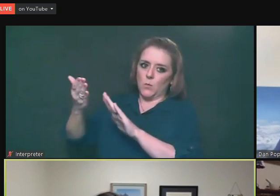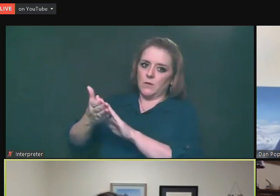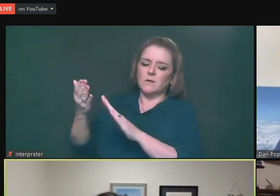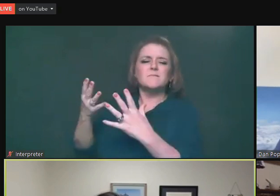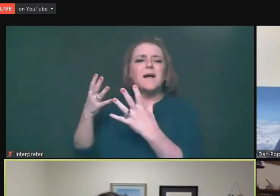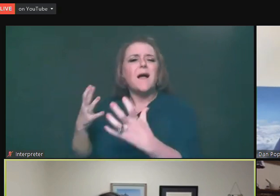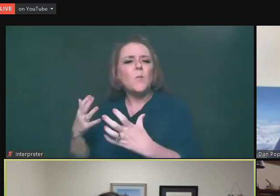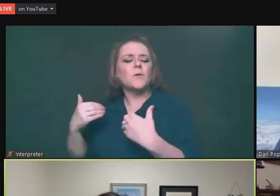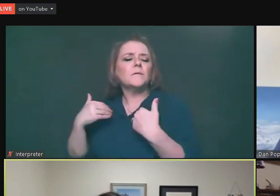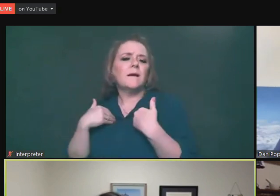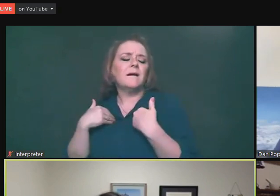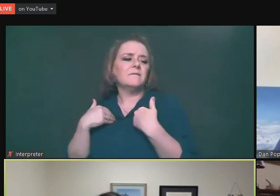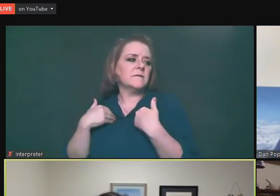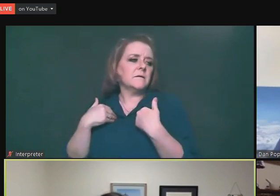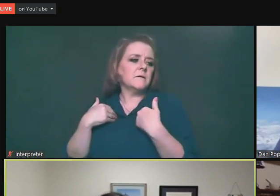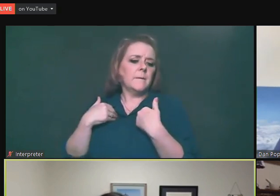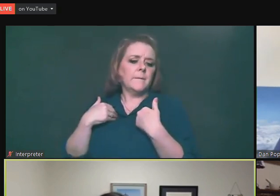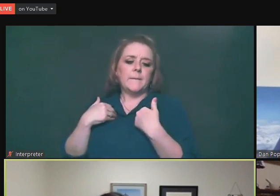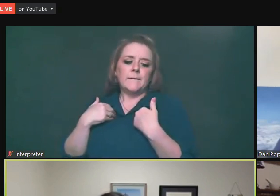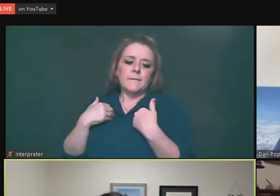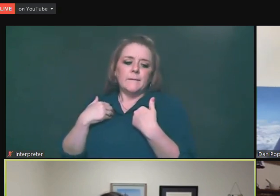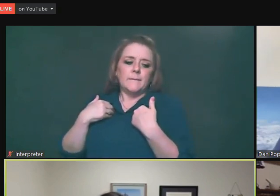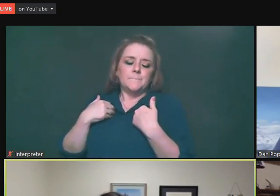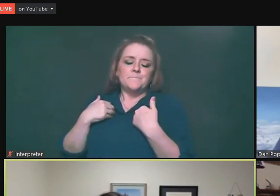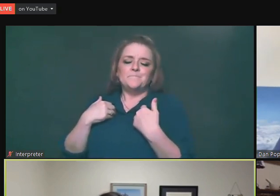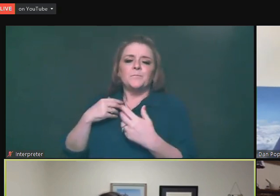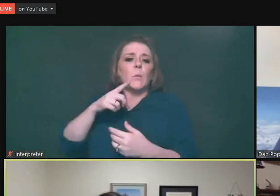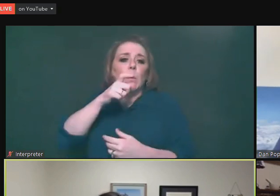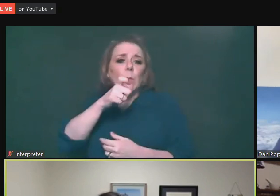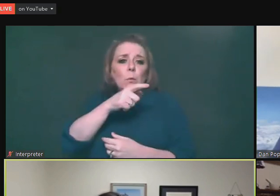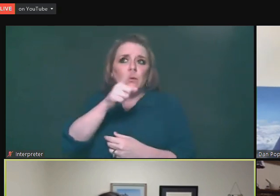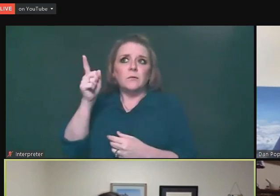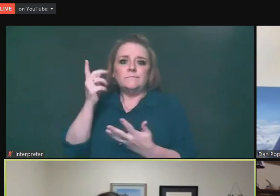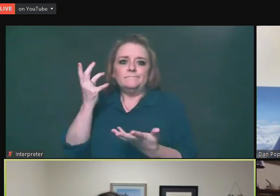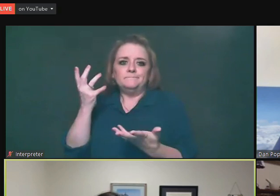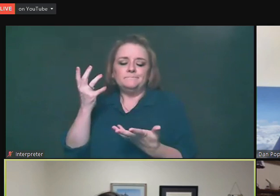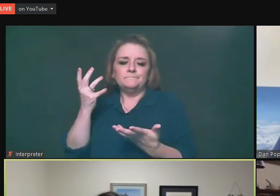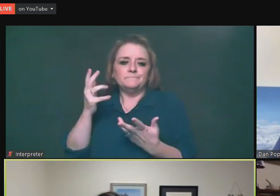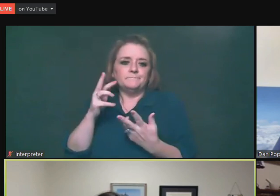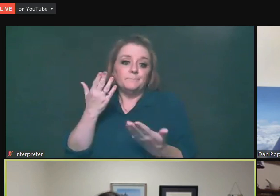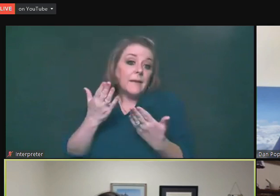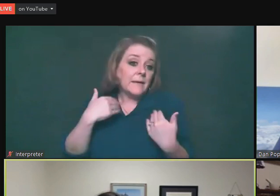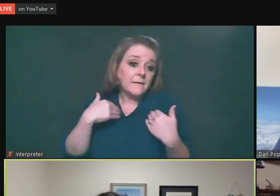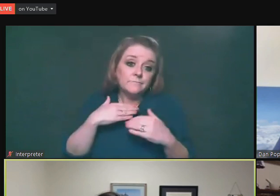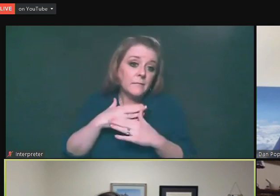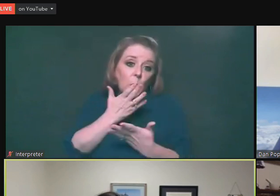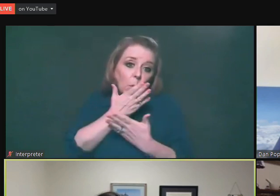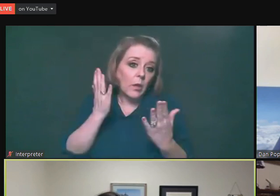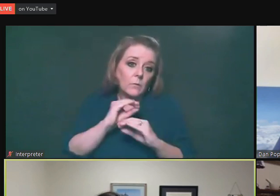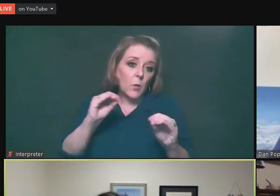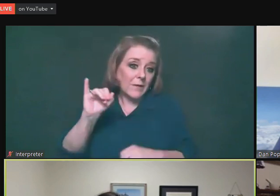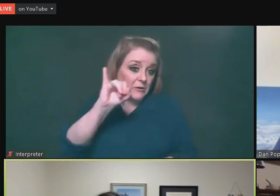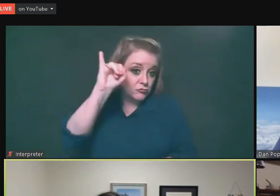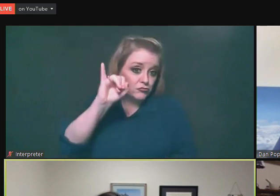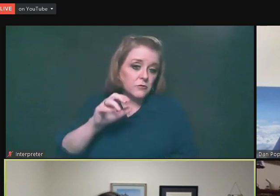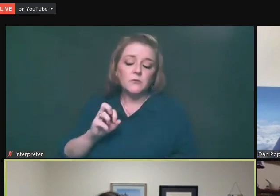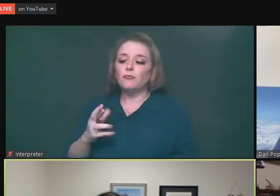have access to individuals who either don't have health insurance or